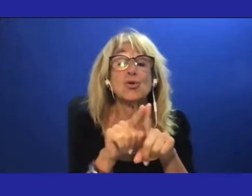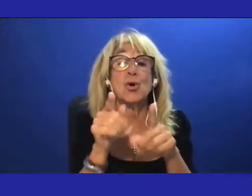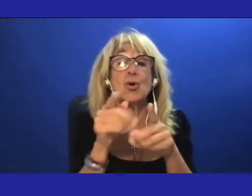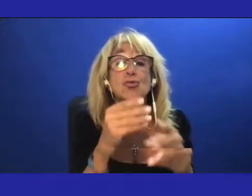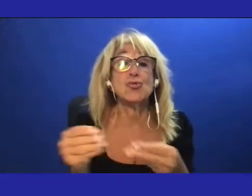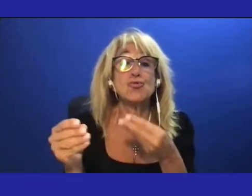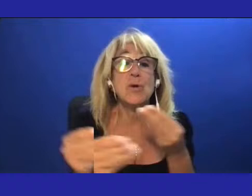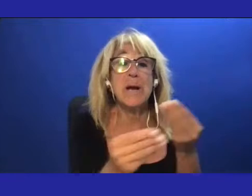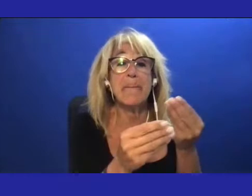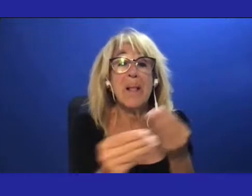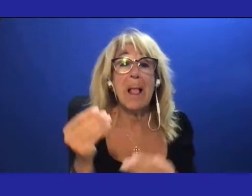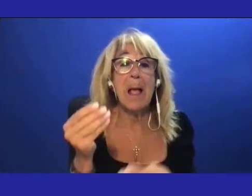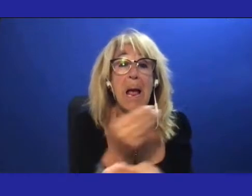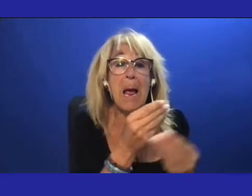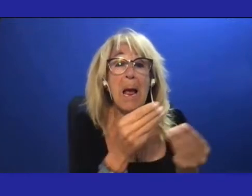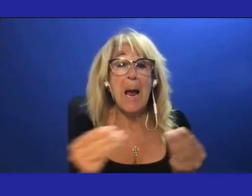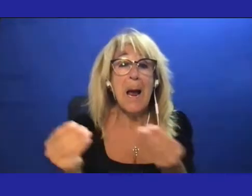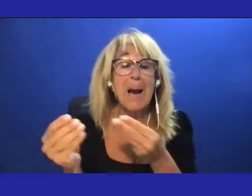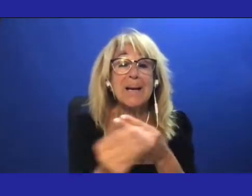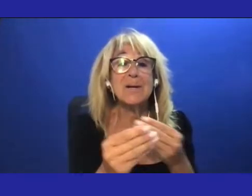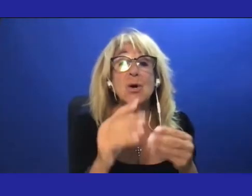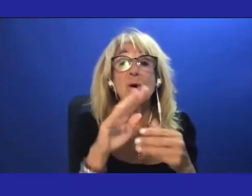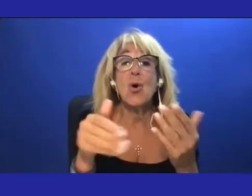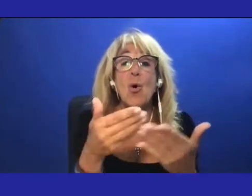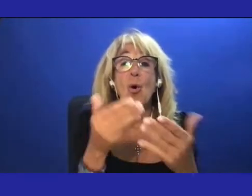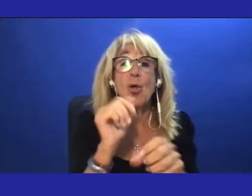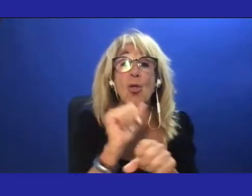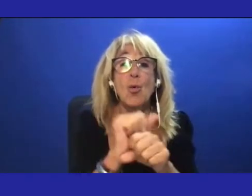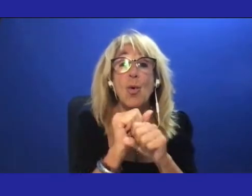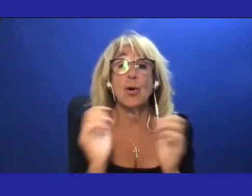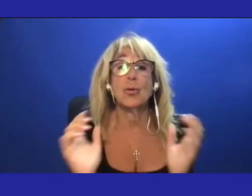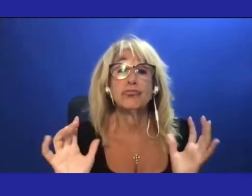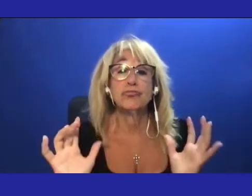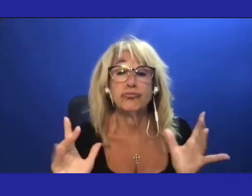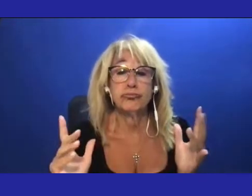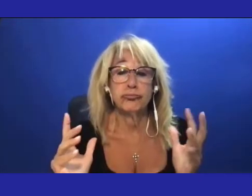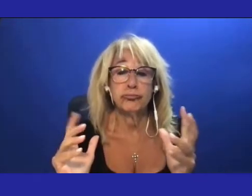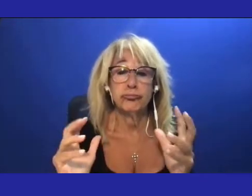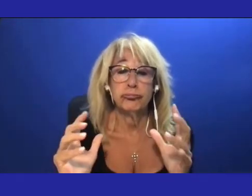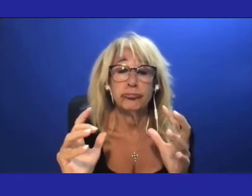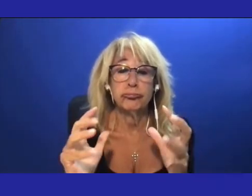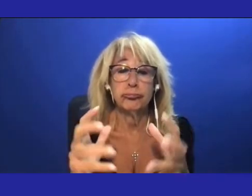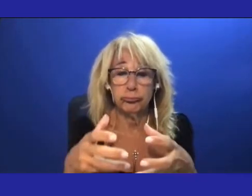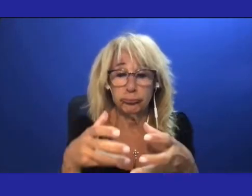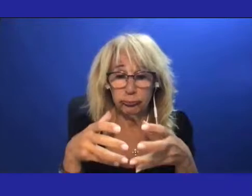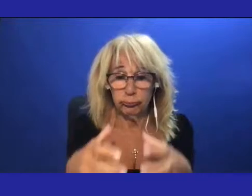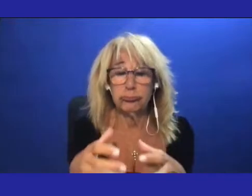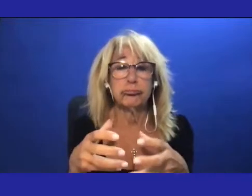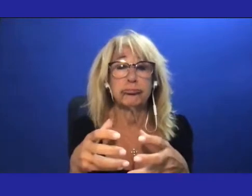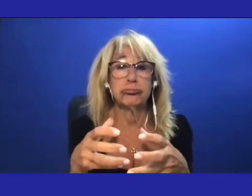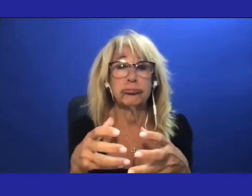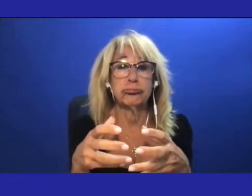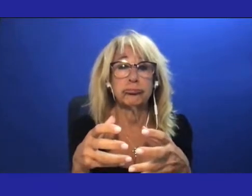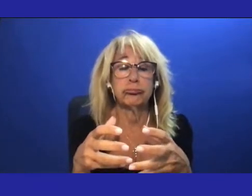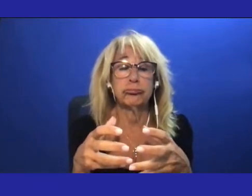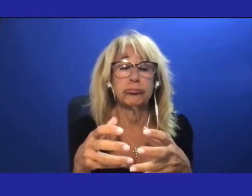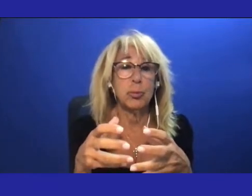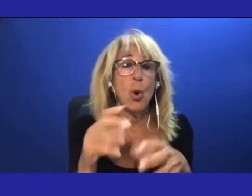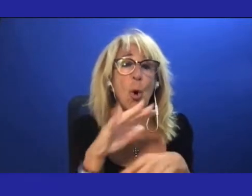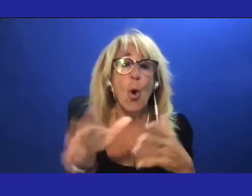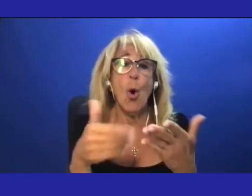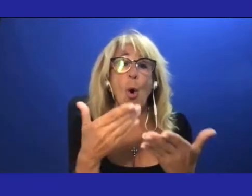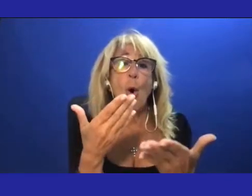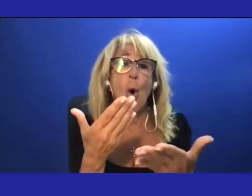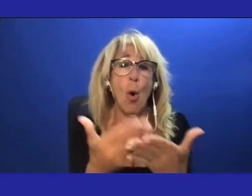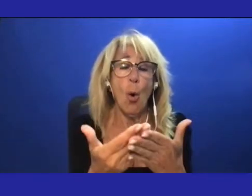taking all of these separate bodies of work and combining them into one sort of more comprehensive procurement